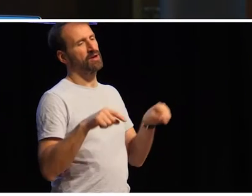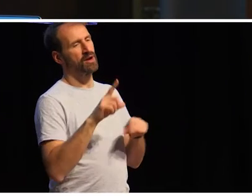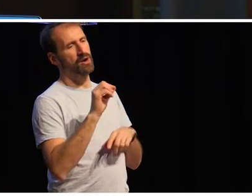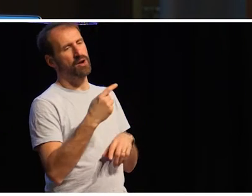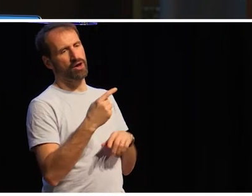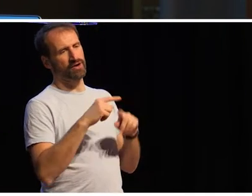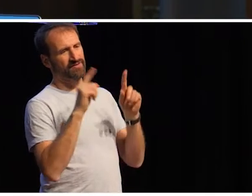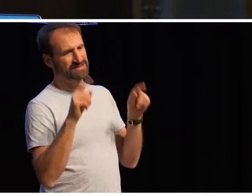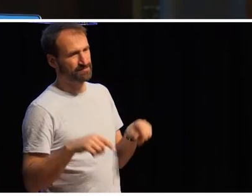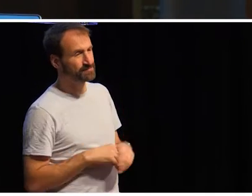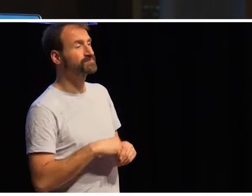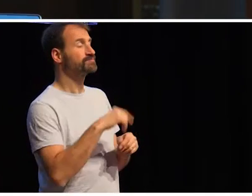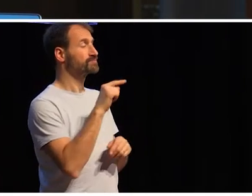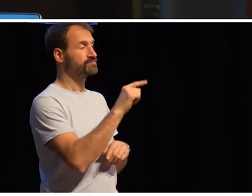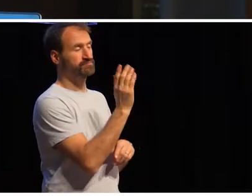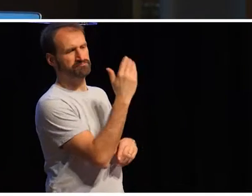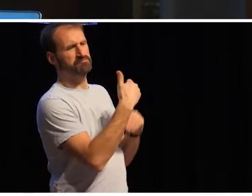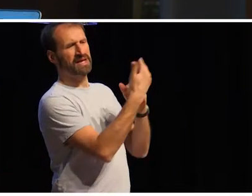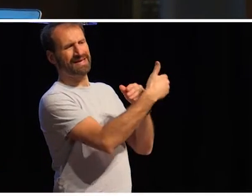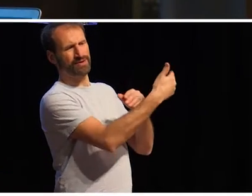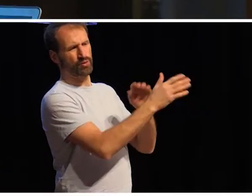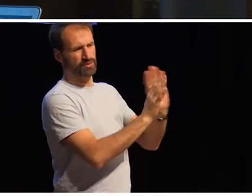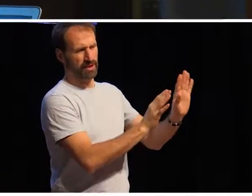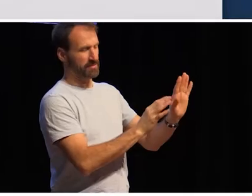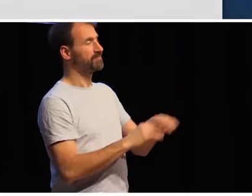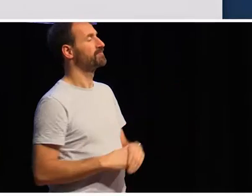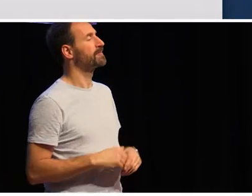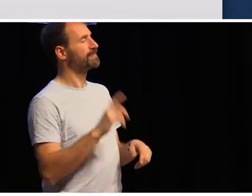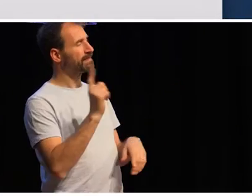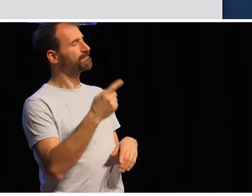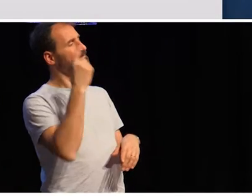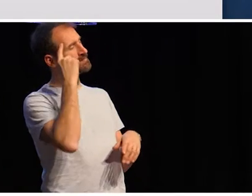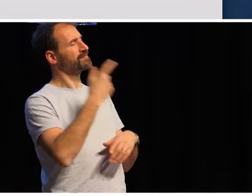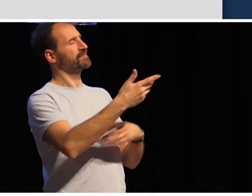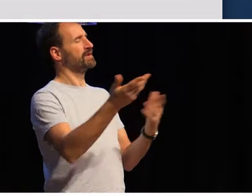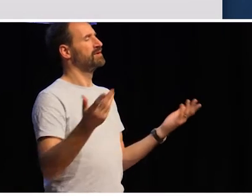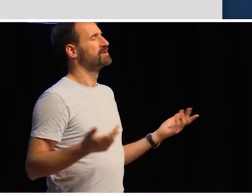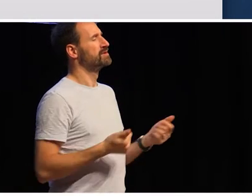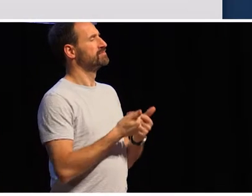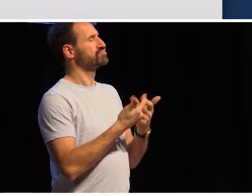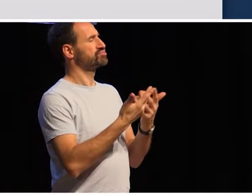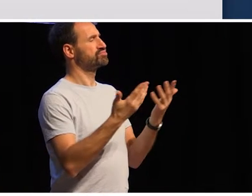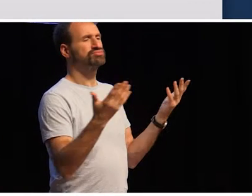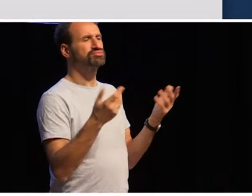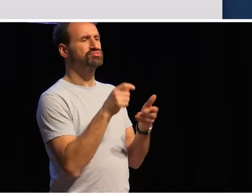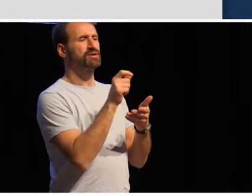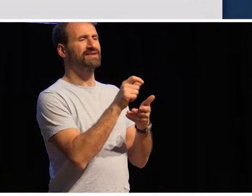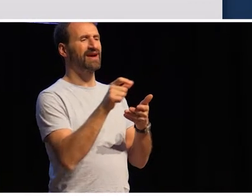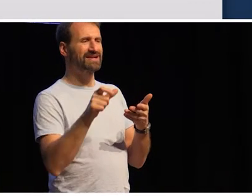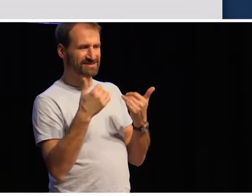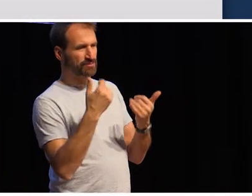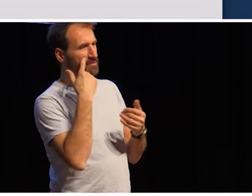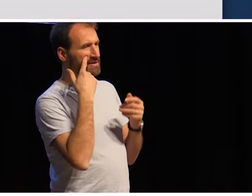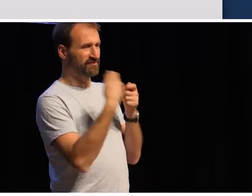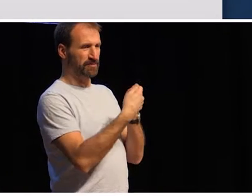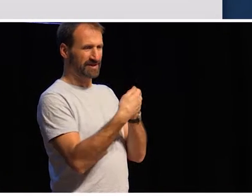Let's keep this open in the background. Then there is also an overview of all the devices that are currently connected to the system. So you